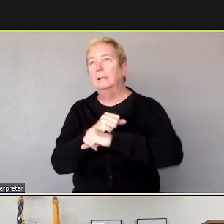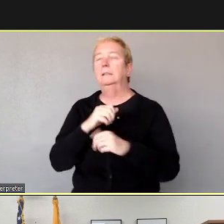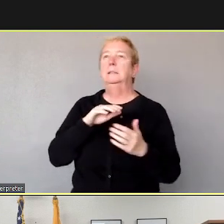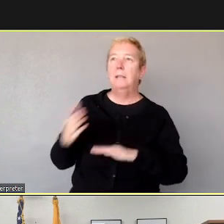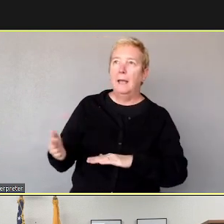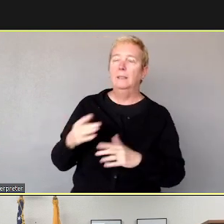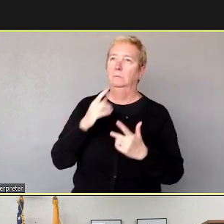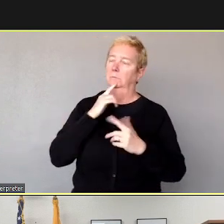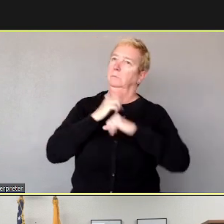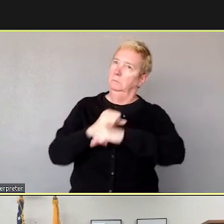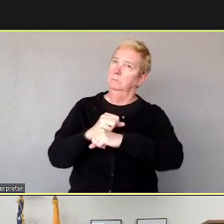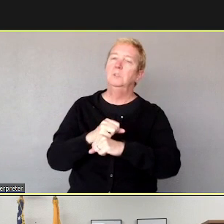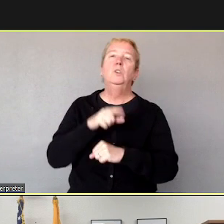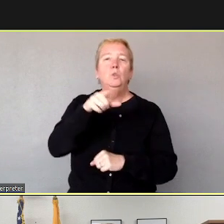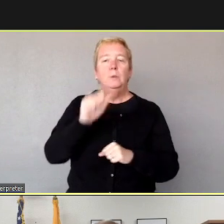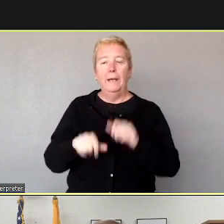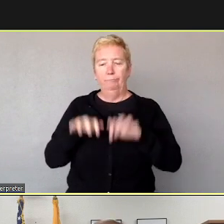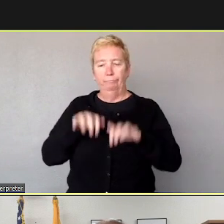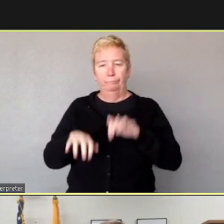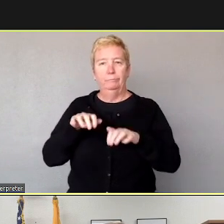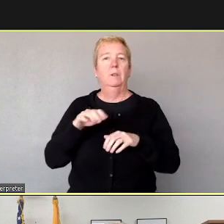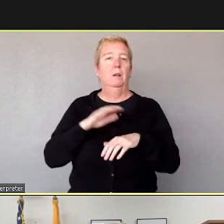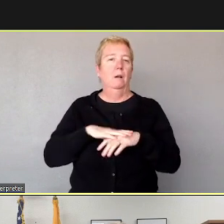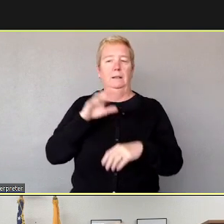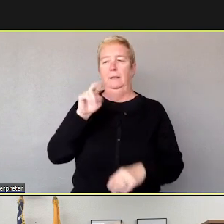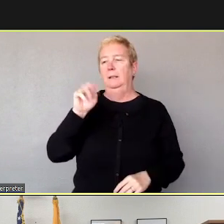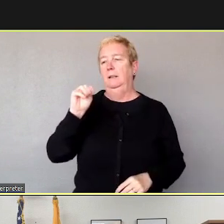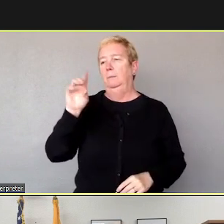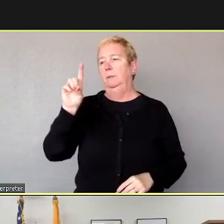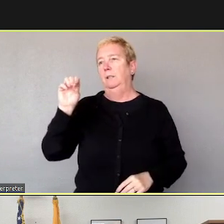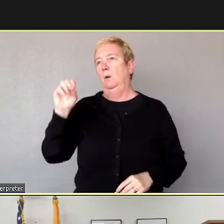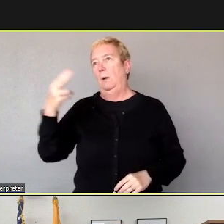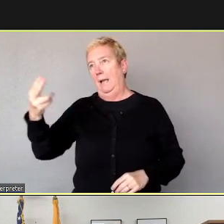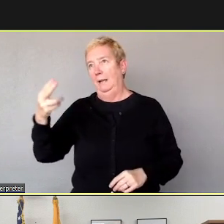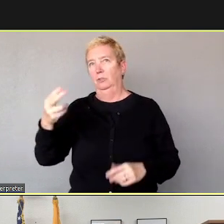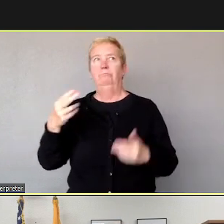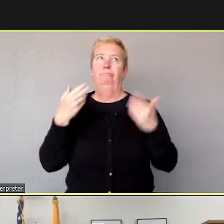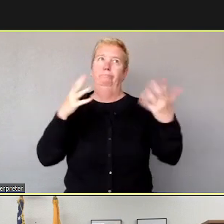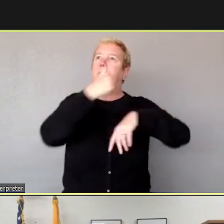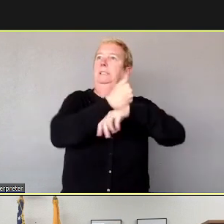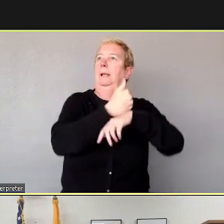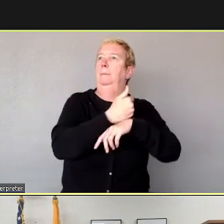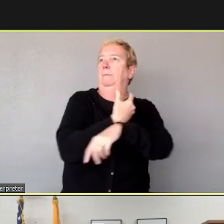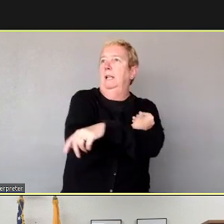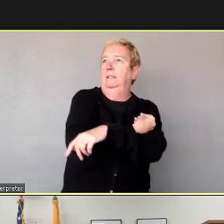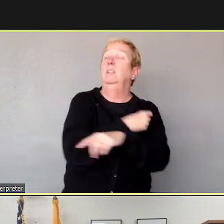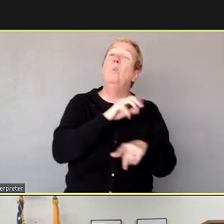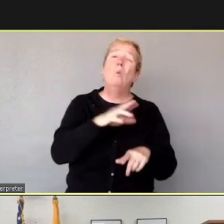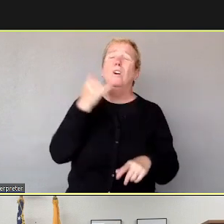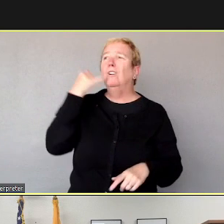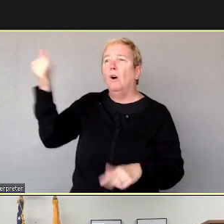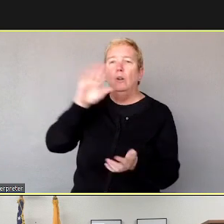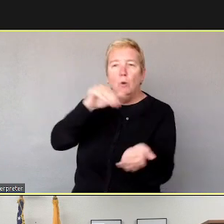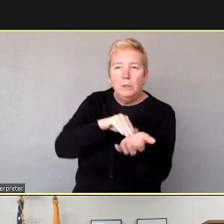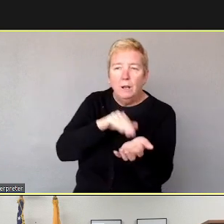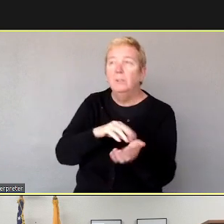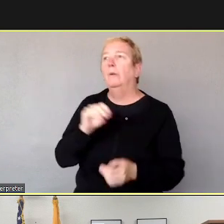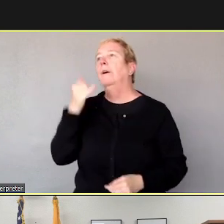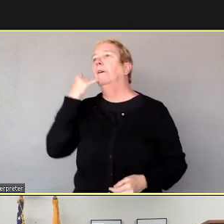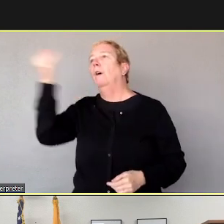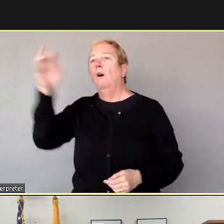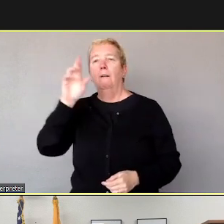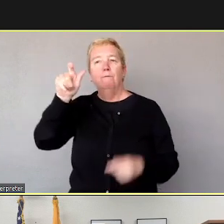schedule vaccines at the DOH website, or just call your own primary care physician or pharmacy and make arrangements